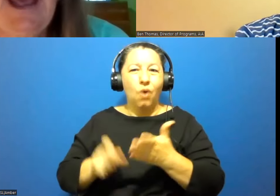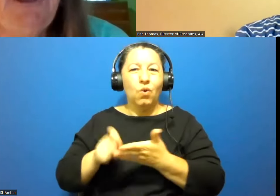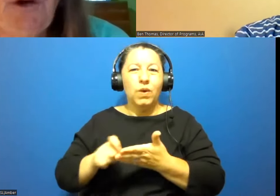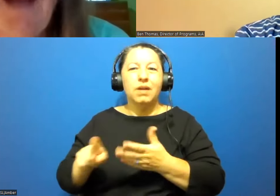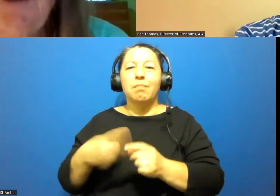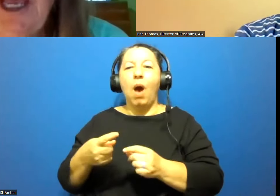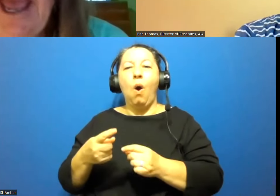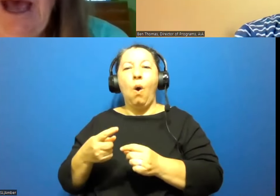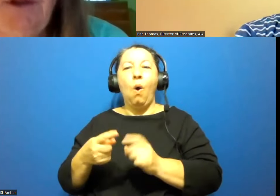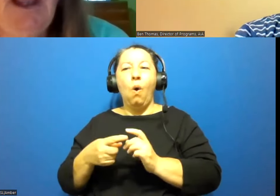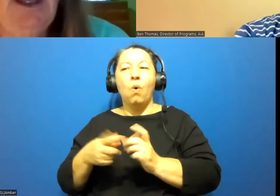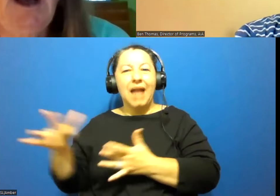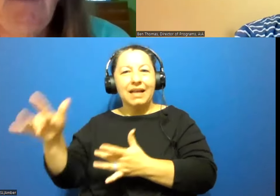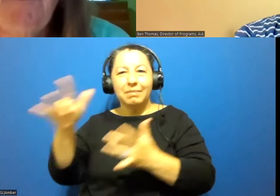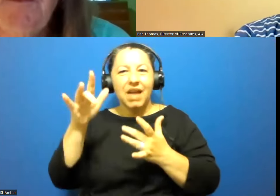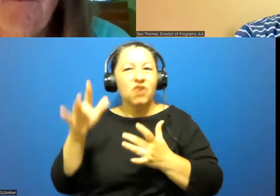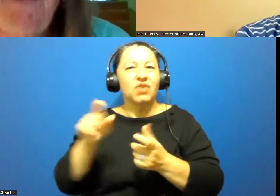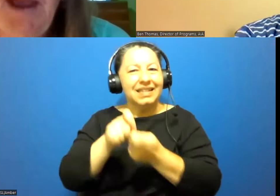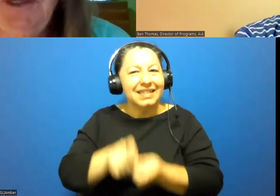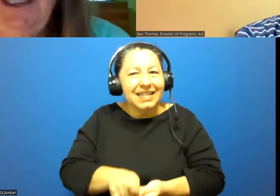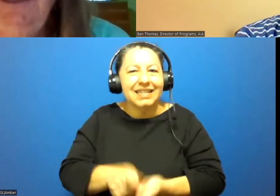detailed ethnographic account of